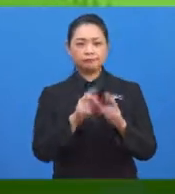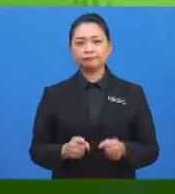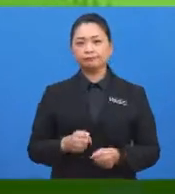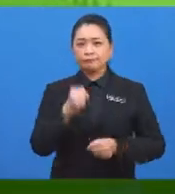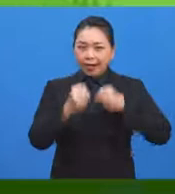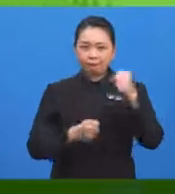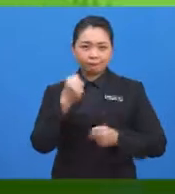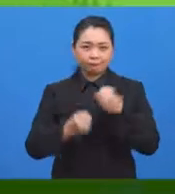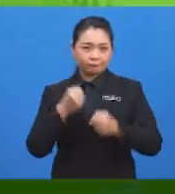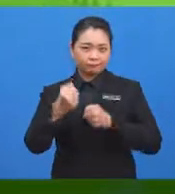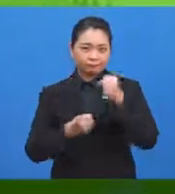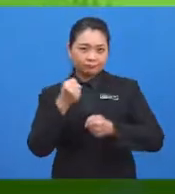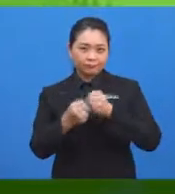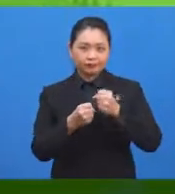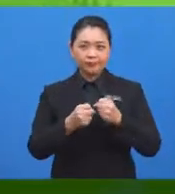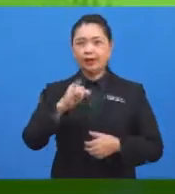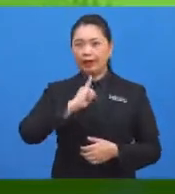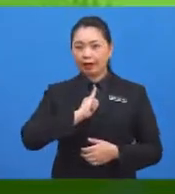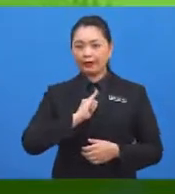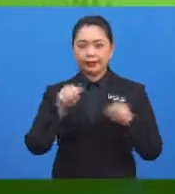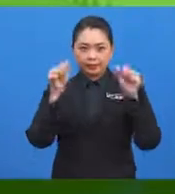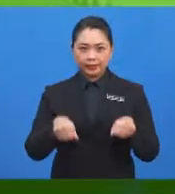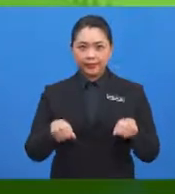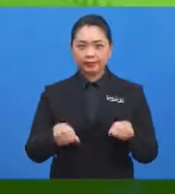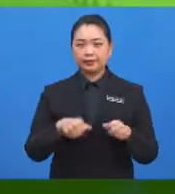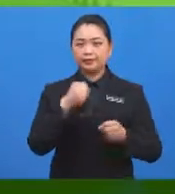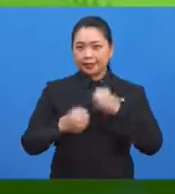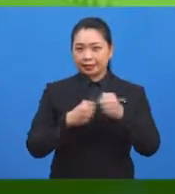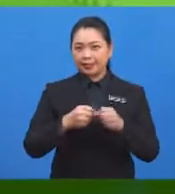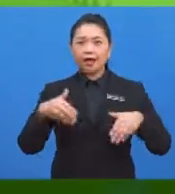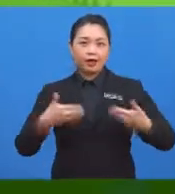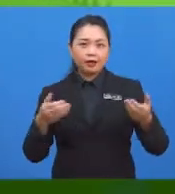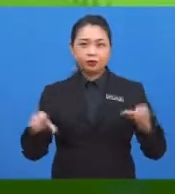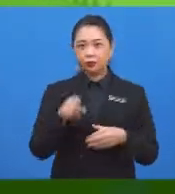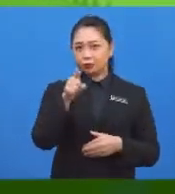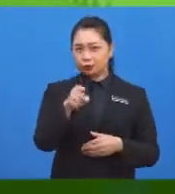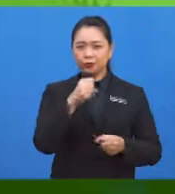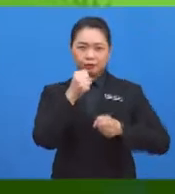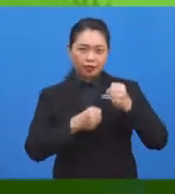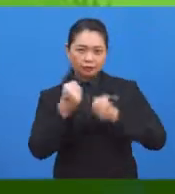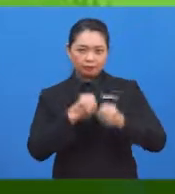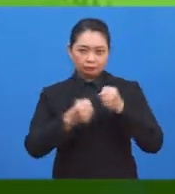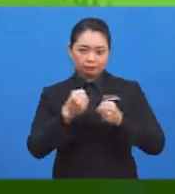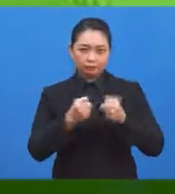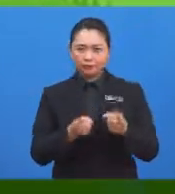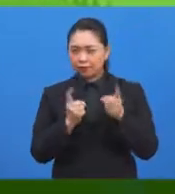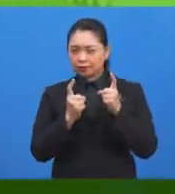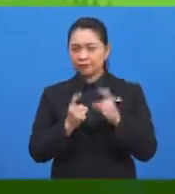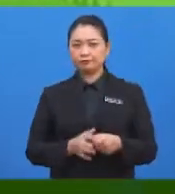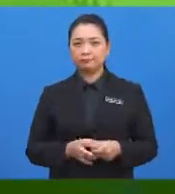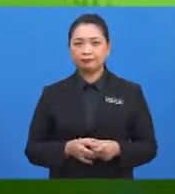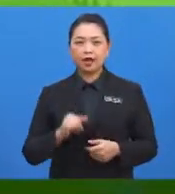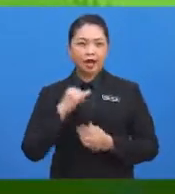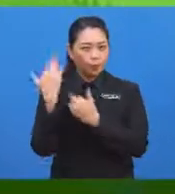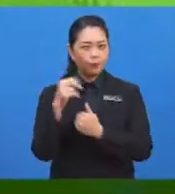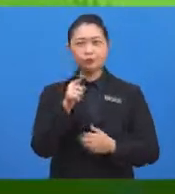Run. I can run. How do you run? Do you run fast? I hope